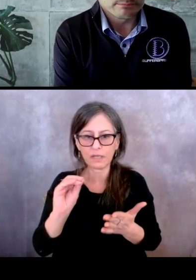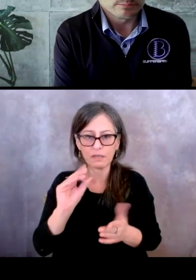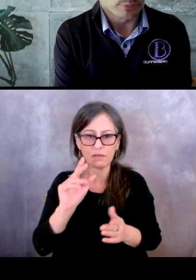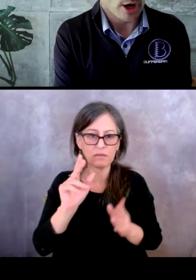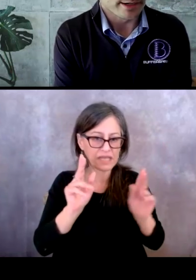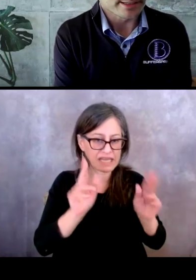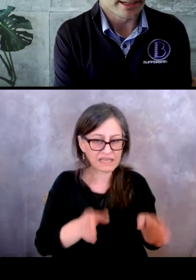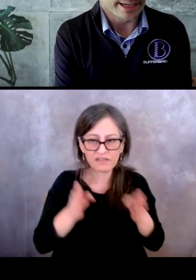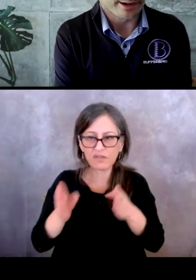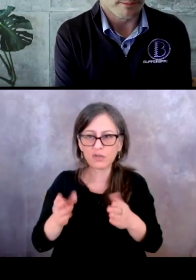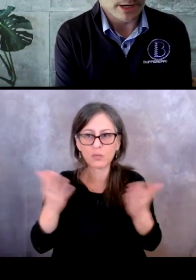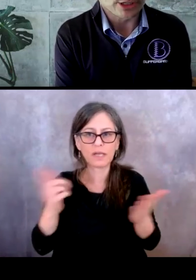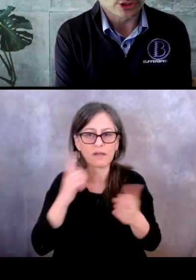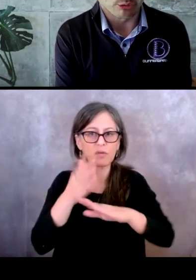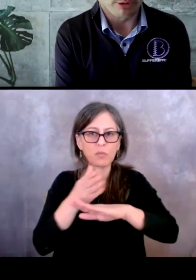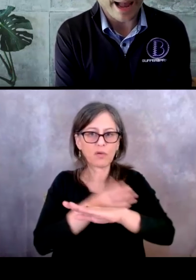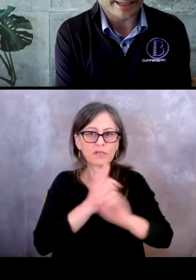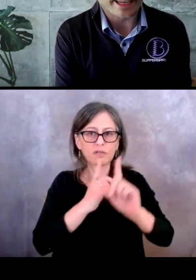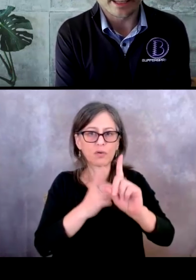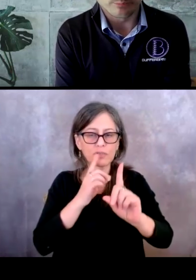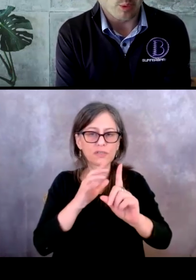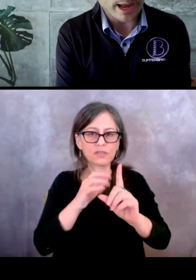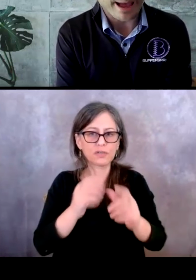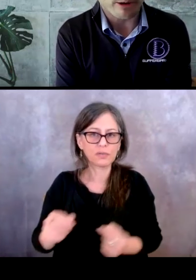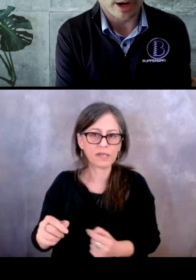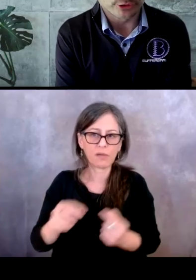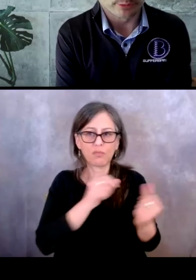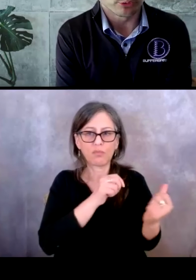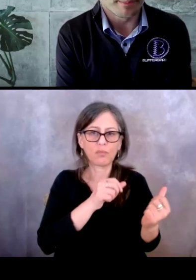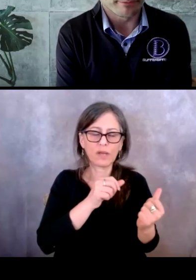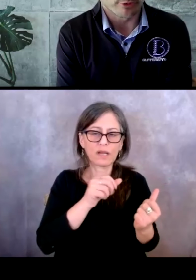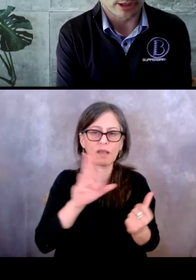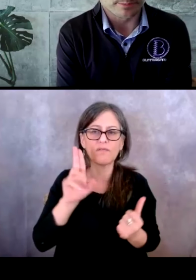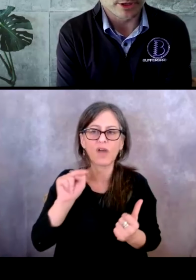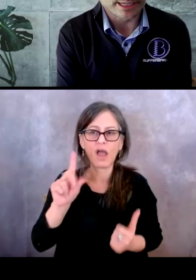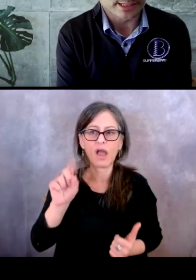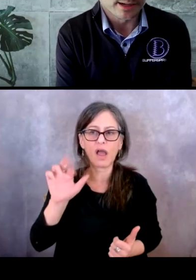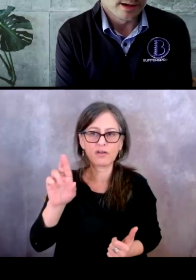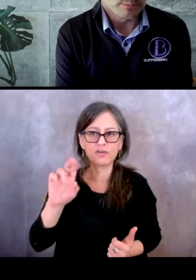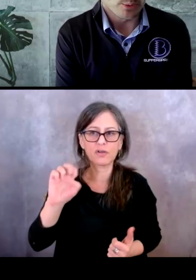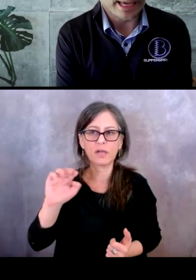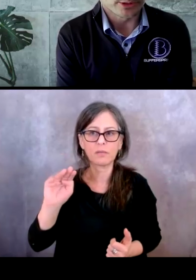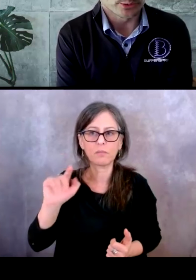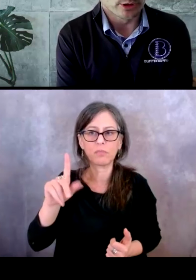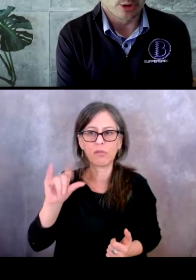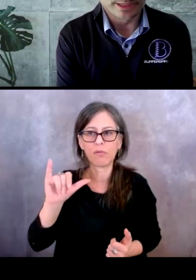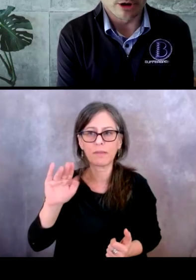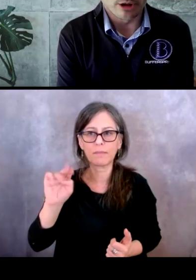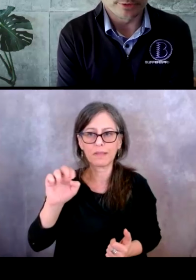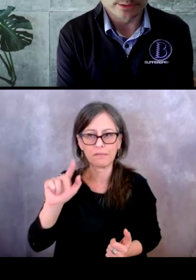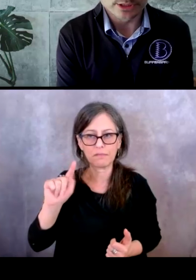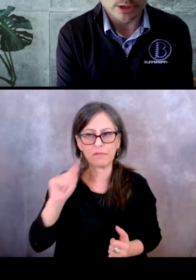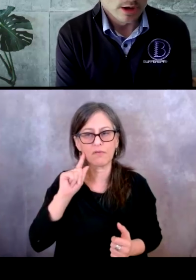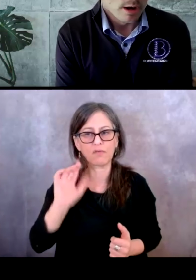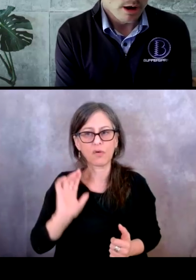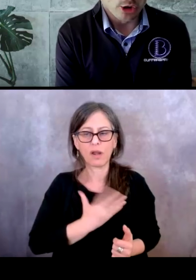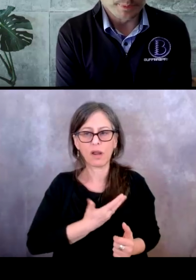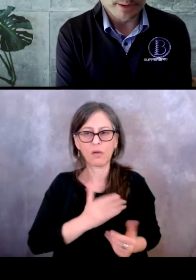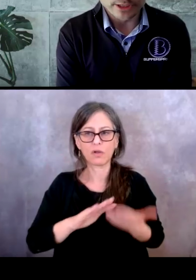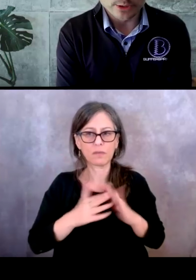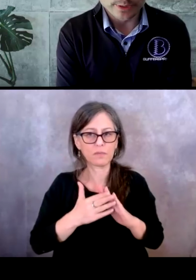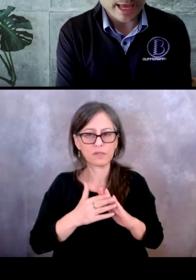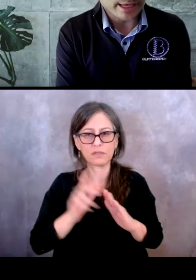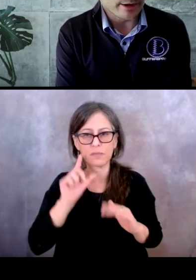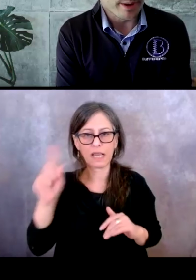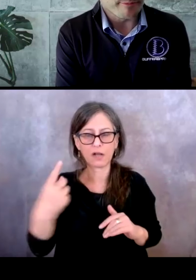make progress. Again, our mission is to eradicate and wipe out underemployment for our communities, but we can't do it alone. We need all of you. So I'll